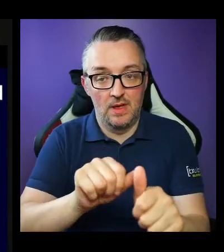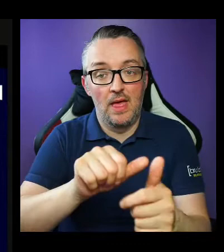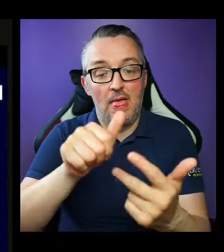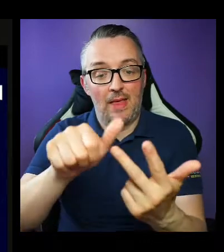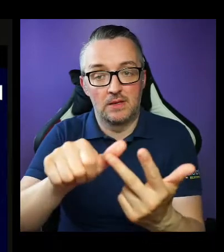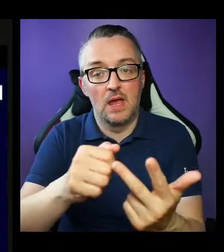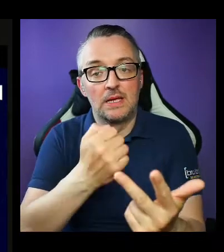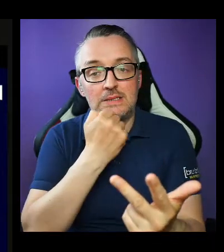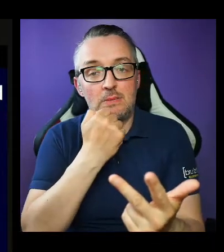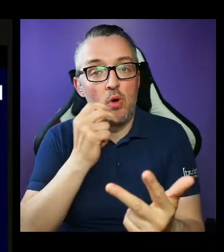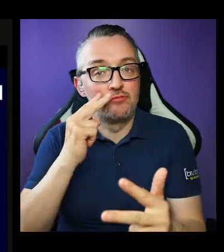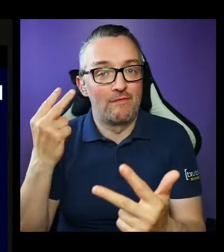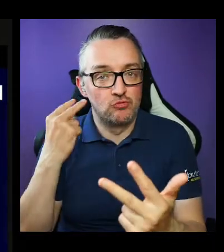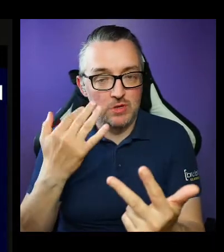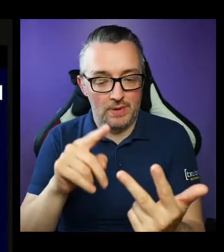the number of reviews,